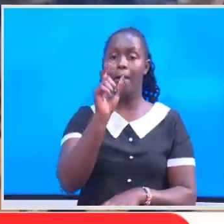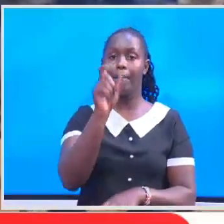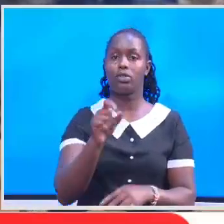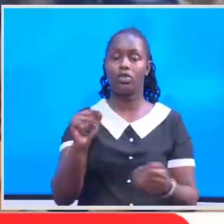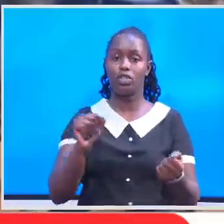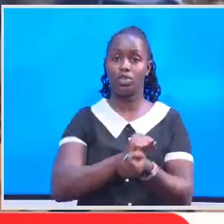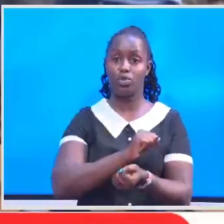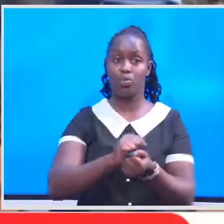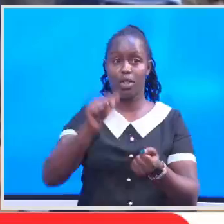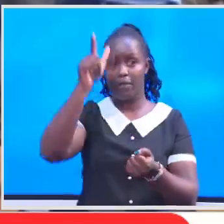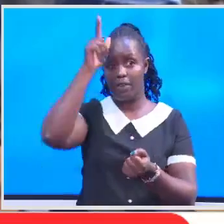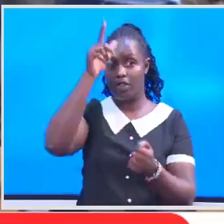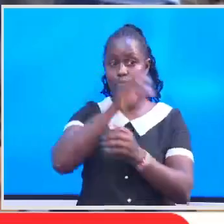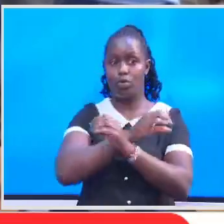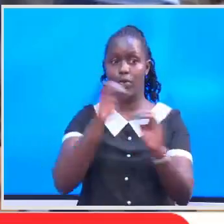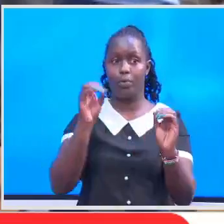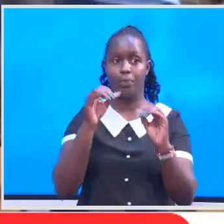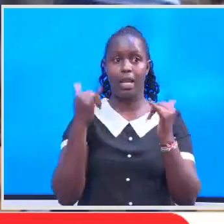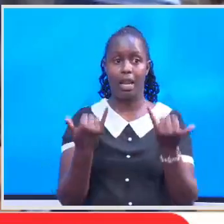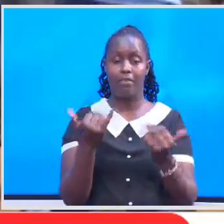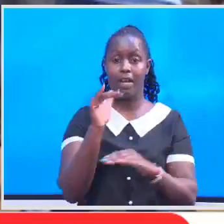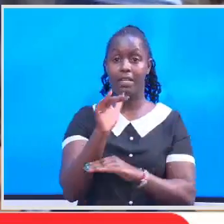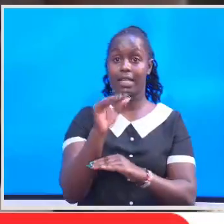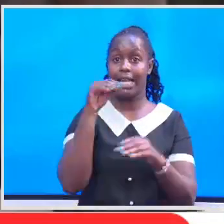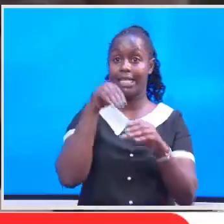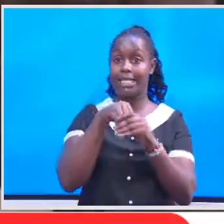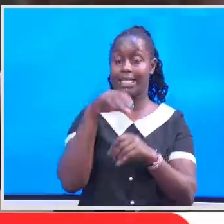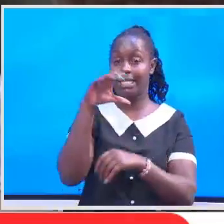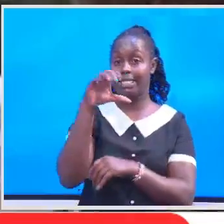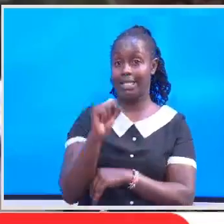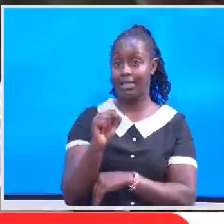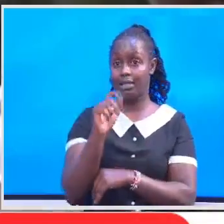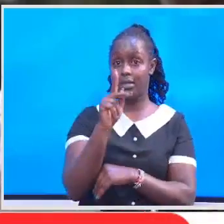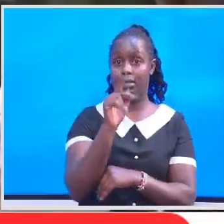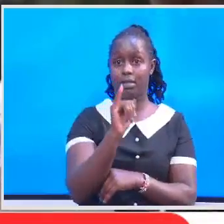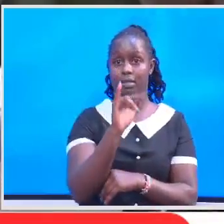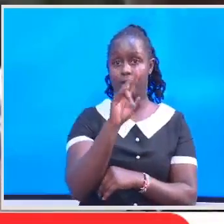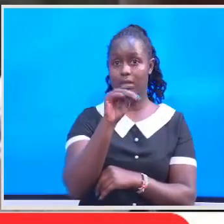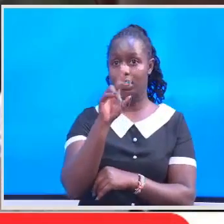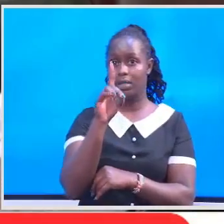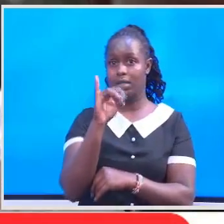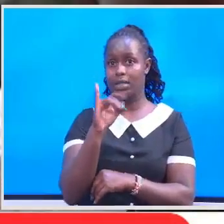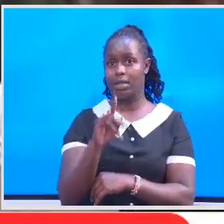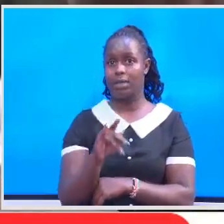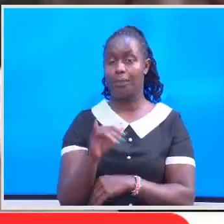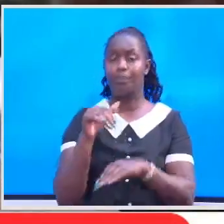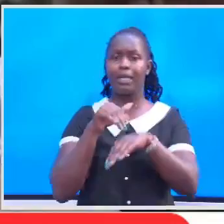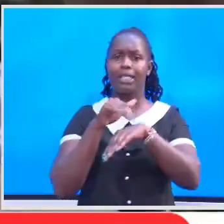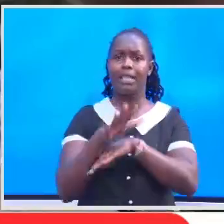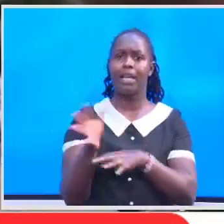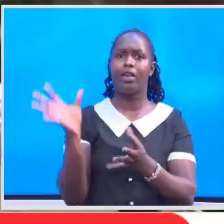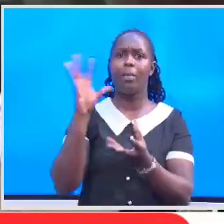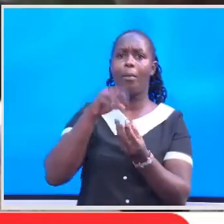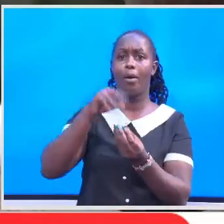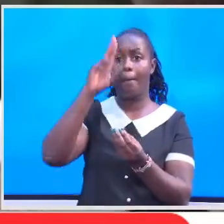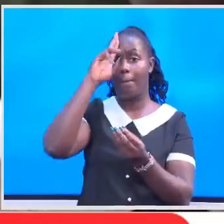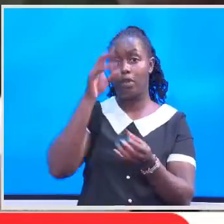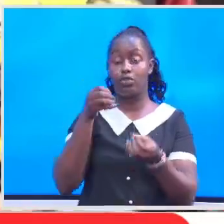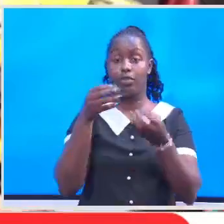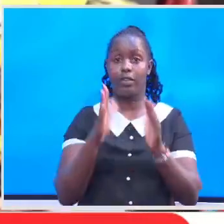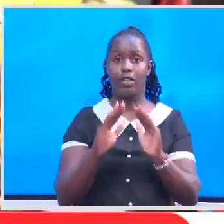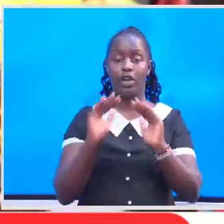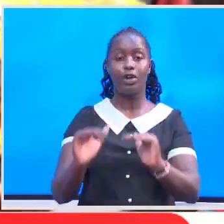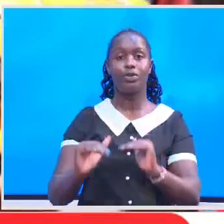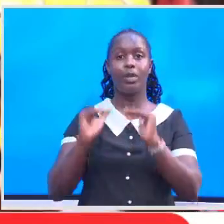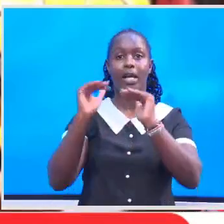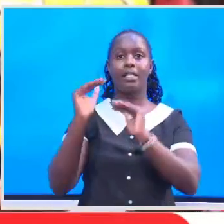North MP Elijah Njoroge has called on the Interior CS Professor Kithure Kindiki to deploy more police officers to the sub-county to enhance